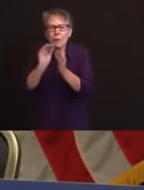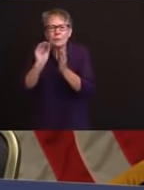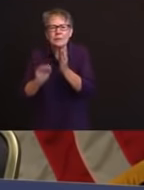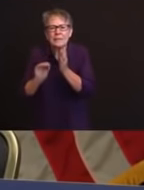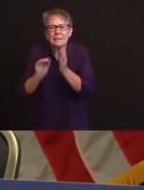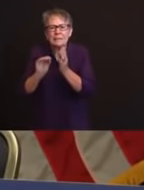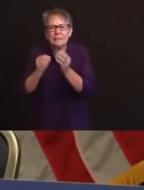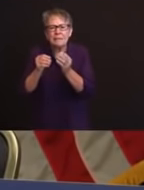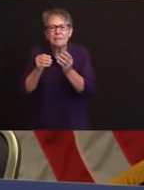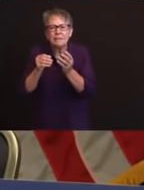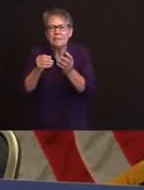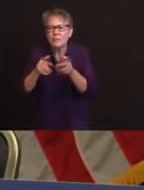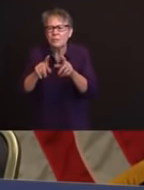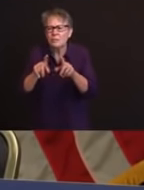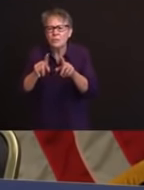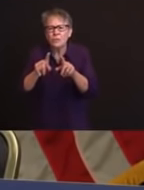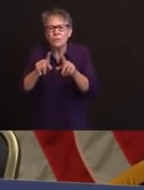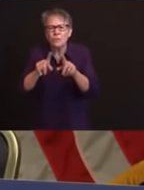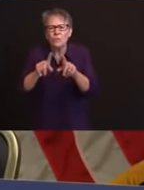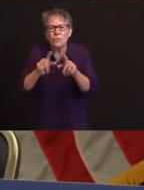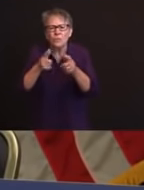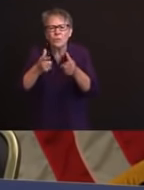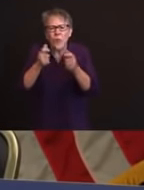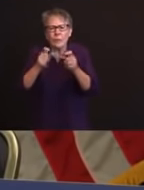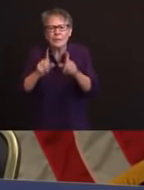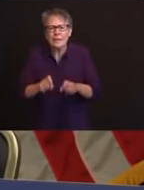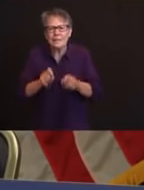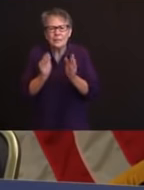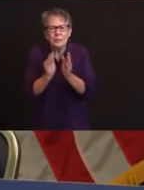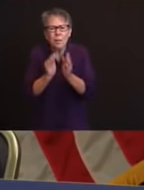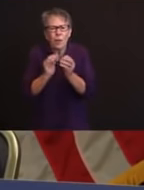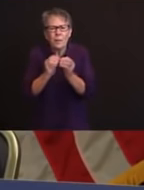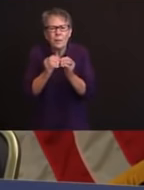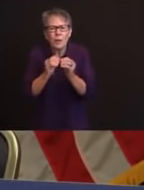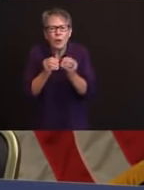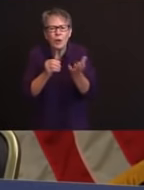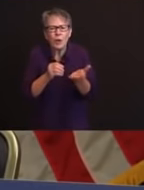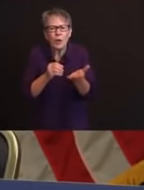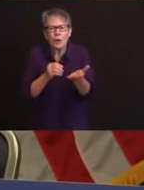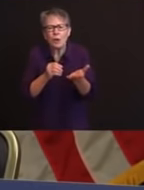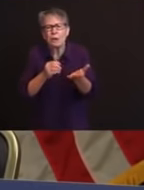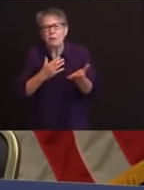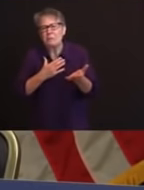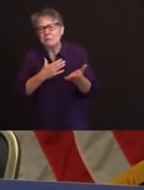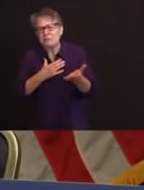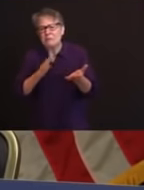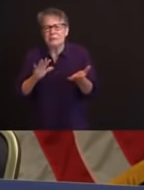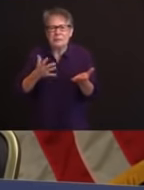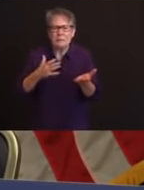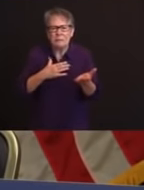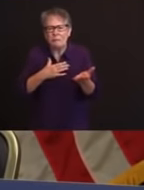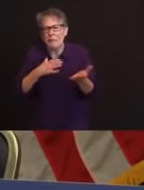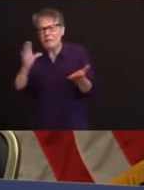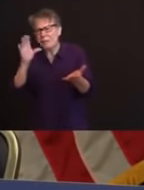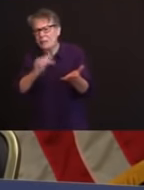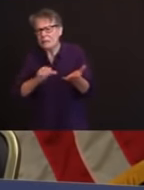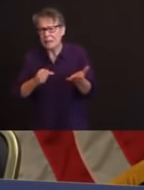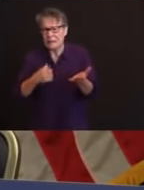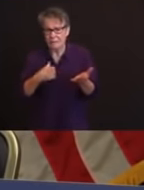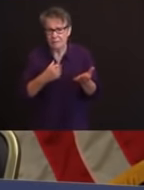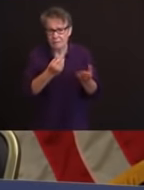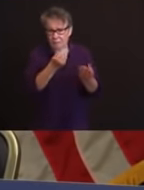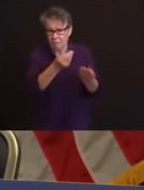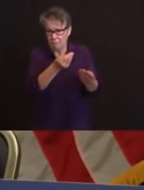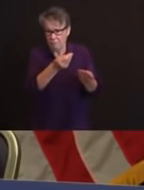said, I don't know. My best guess is that we'd be raising our case counts by somewhere between about 10 to 20% if we were including